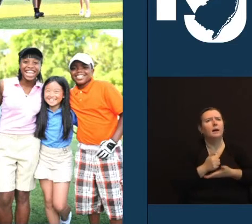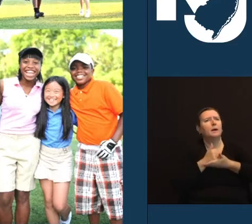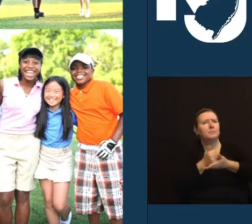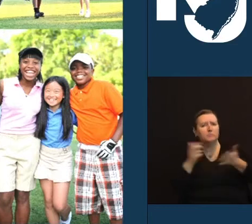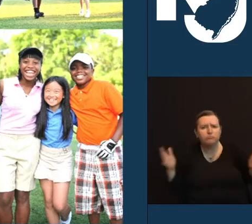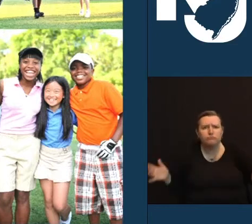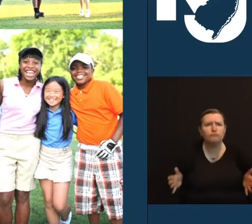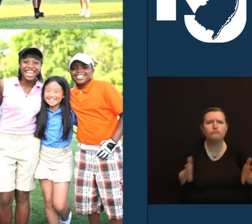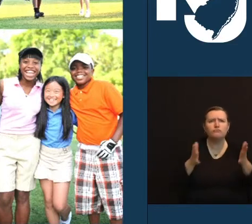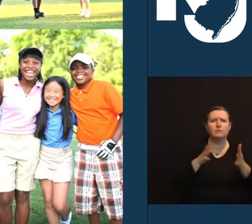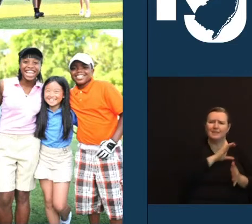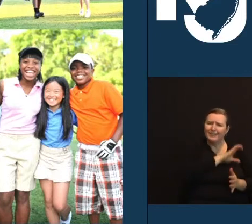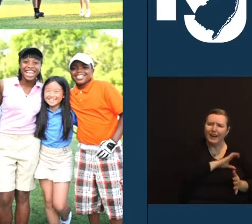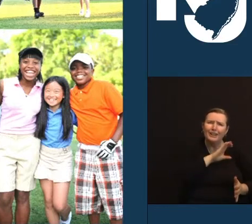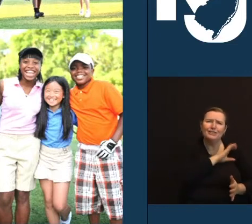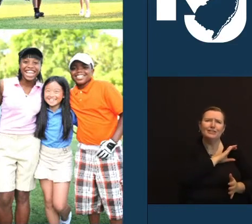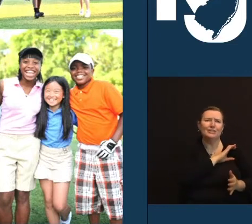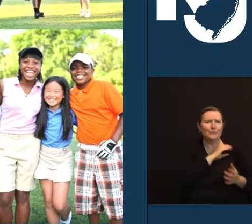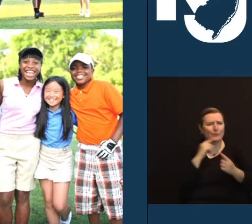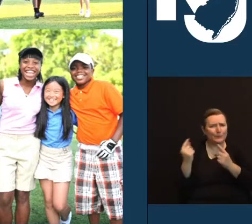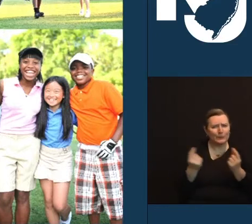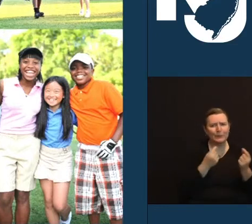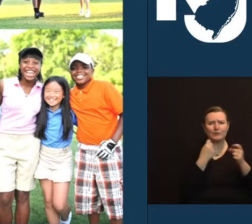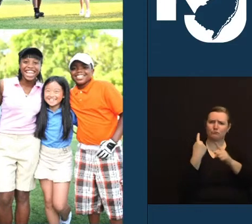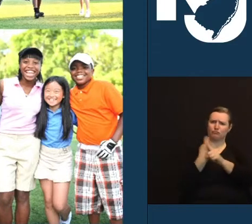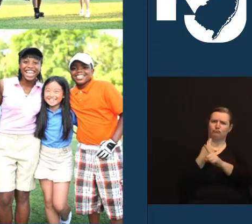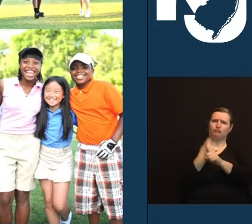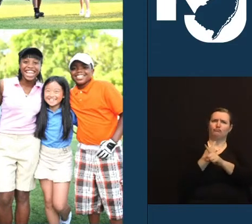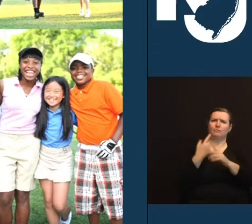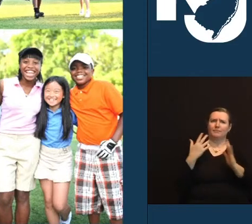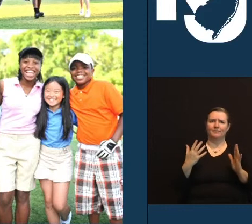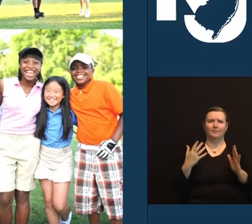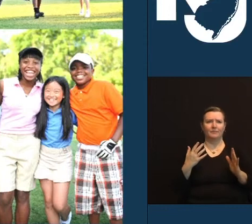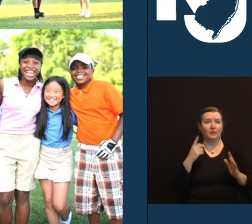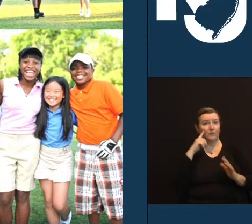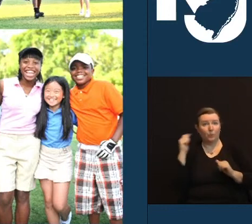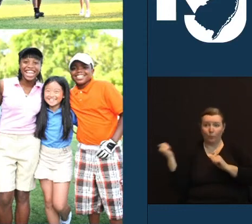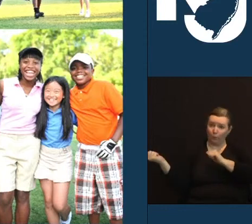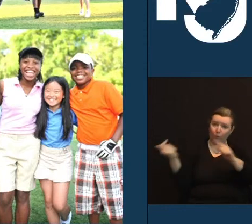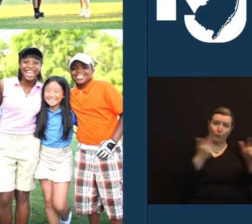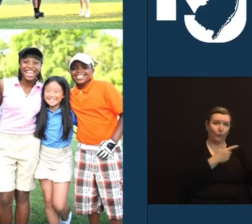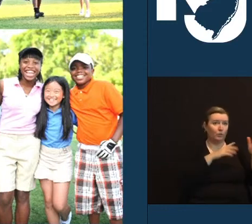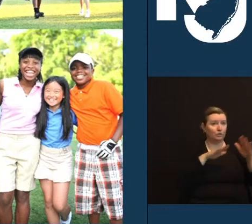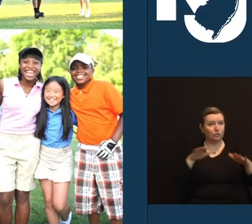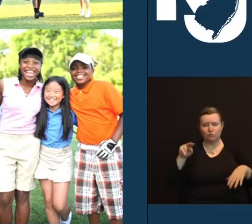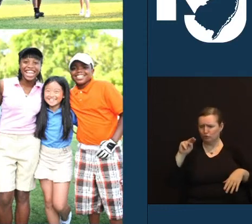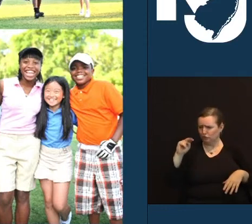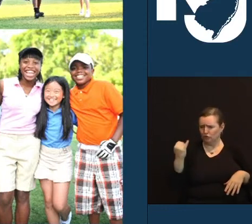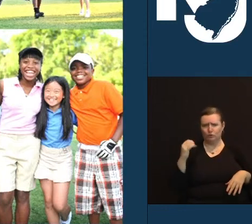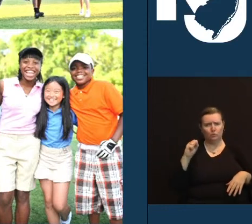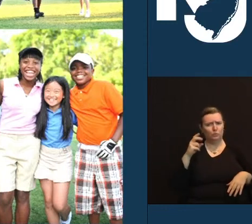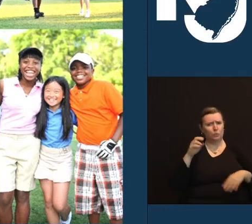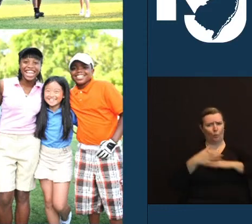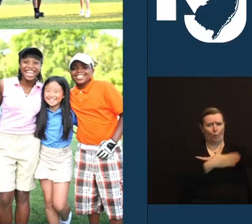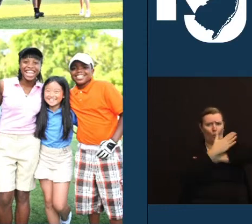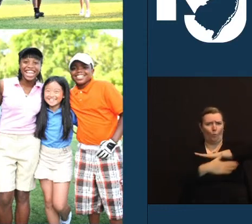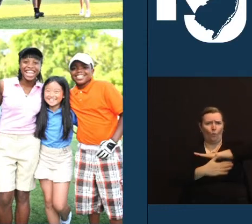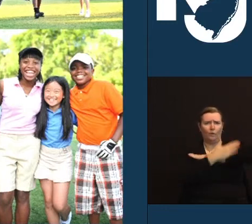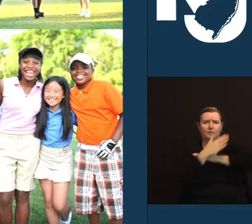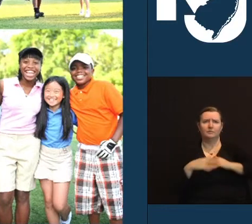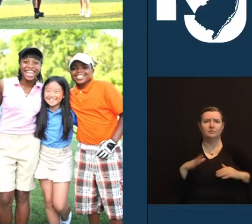provide programs and opportunities for all kids at the Jersey Shore, Tara's real focus is on reaching children and families